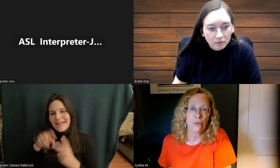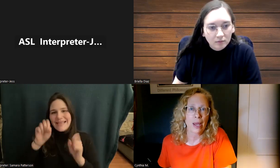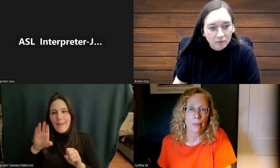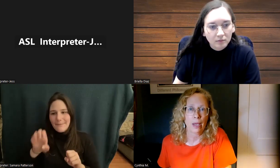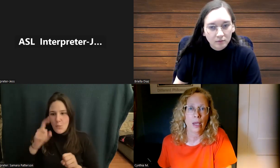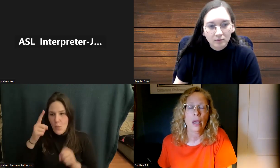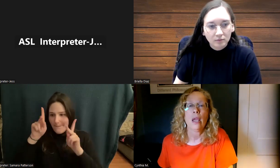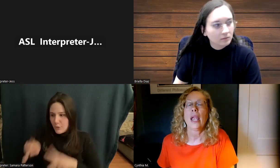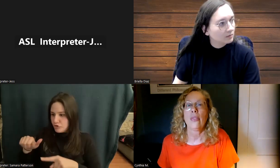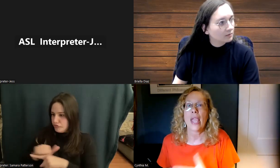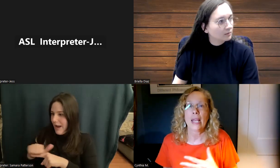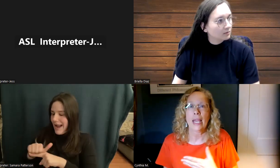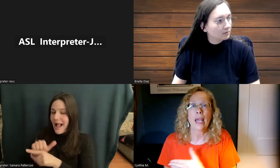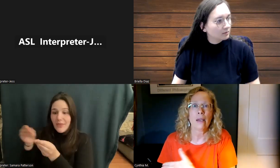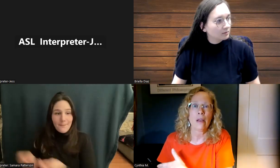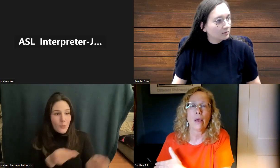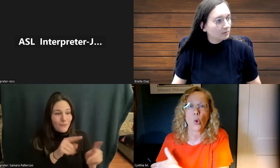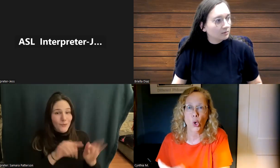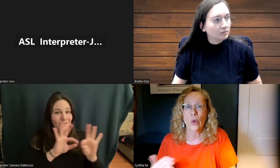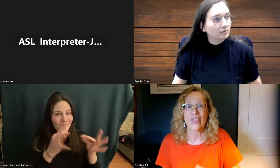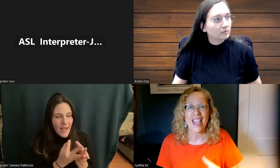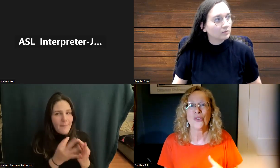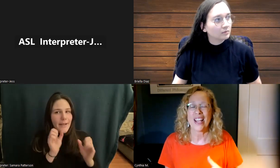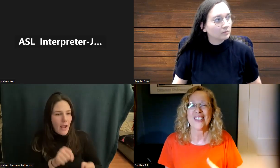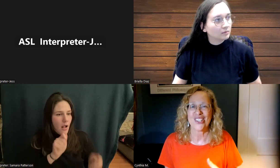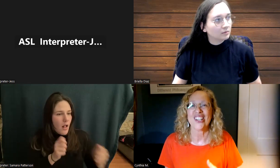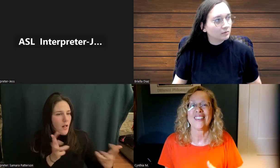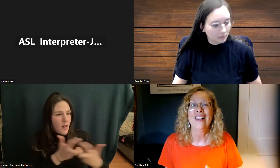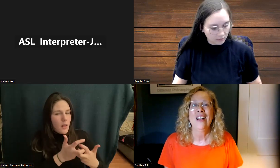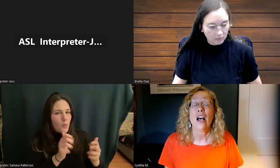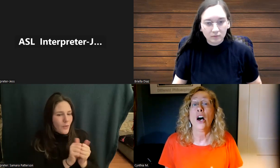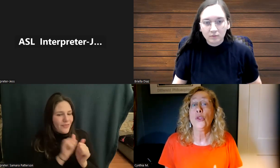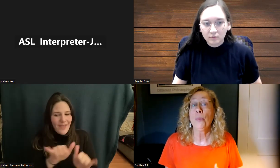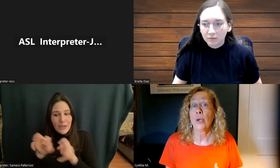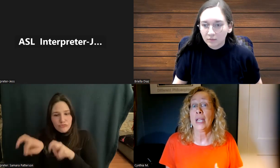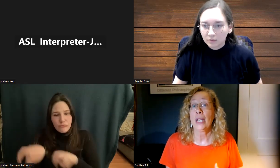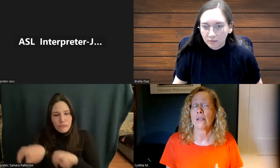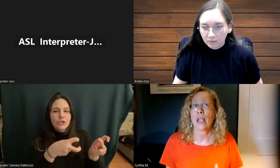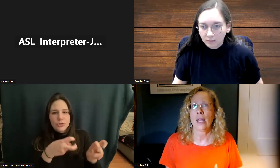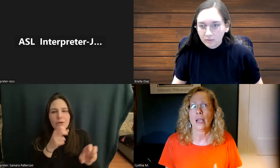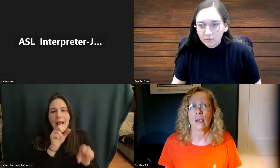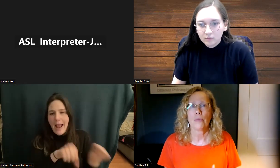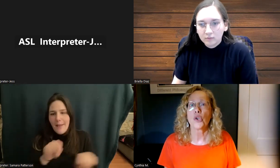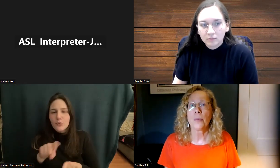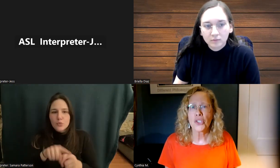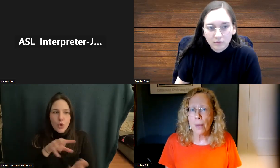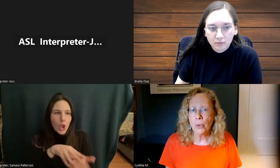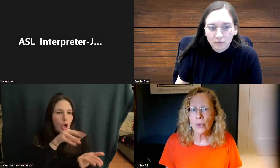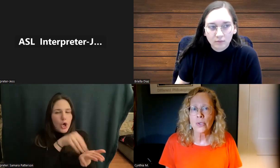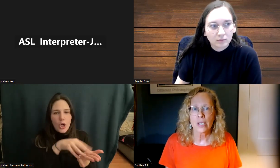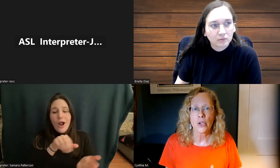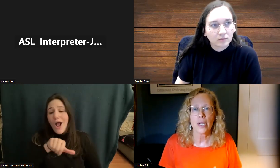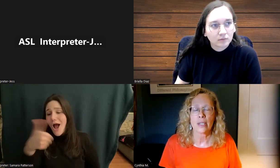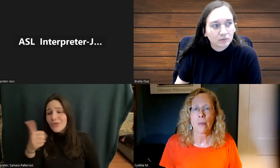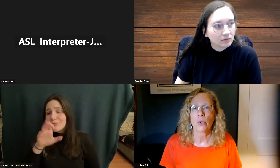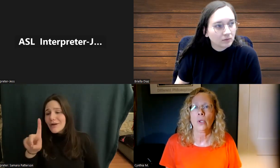with a family, and they can work with that transition. Other breeds like German Shepherds